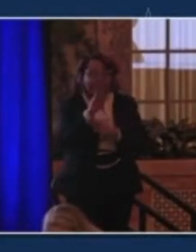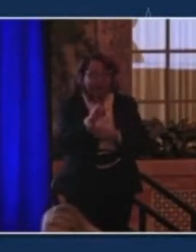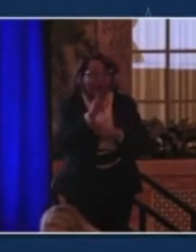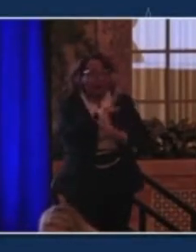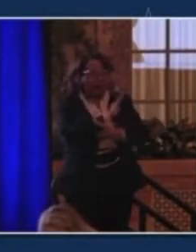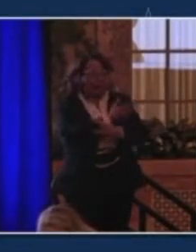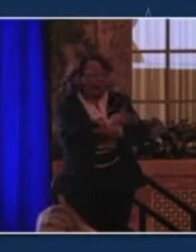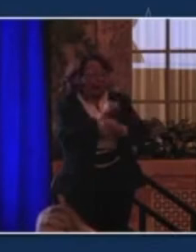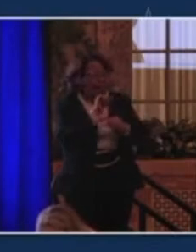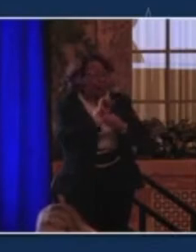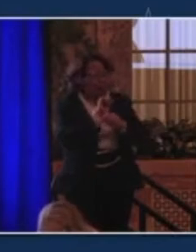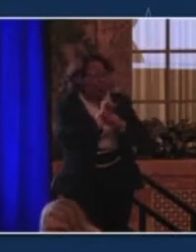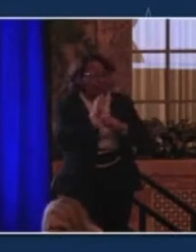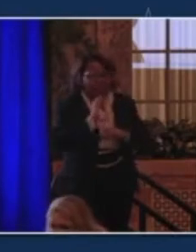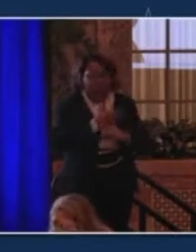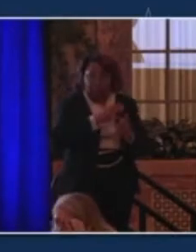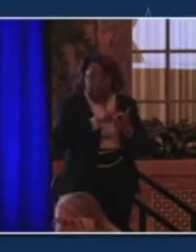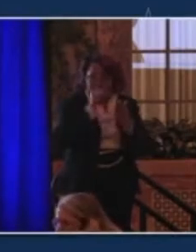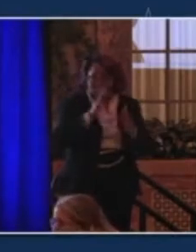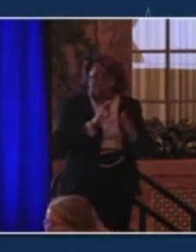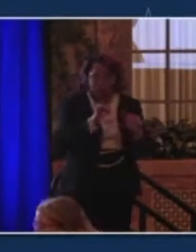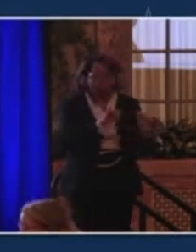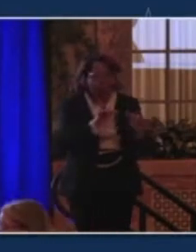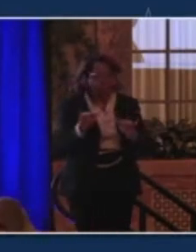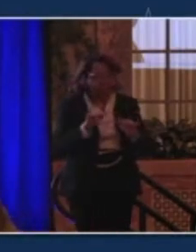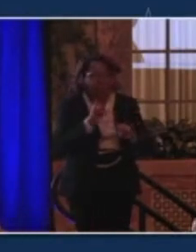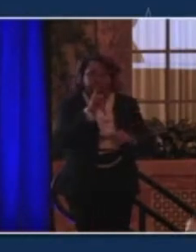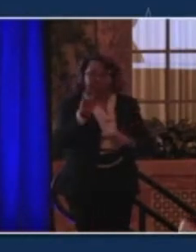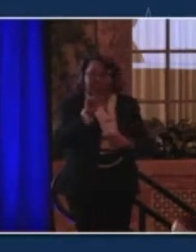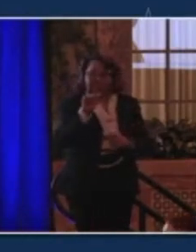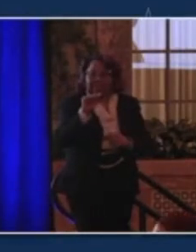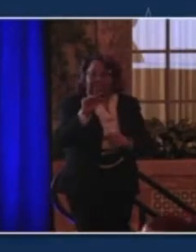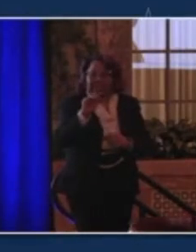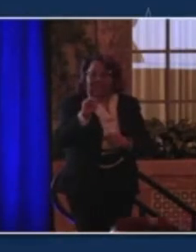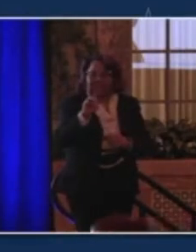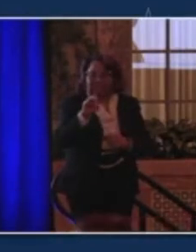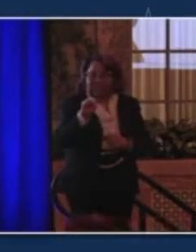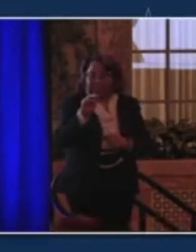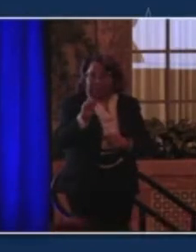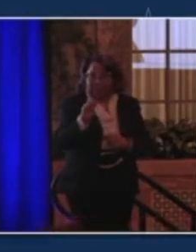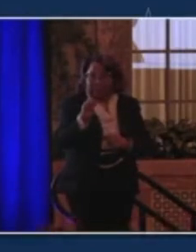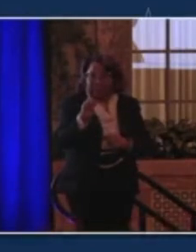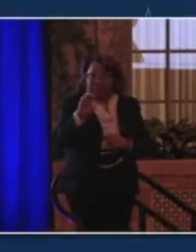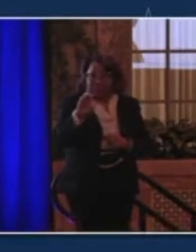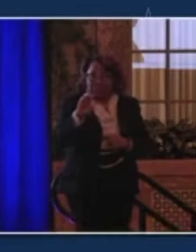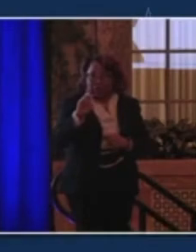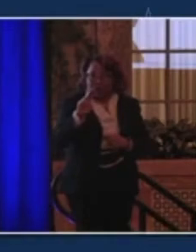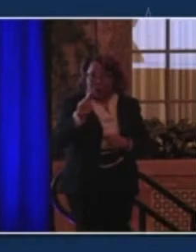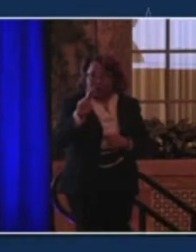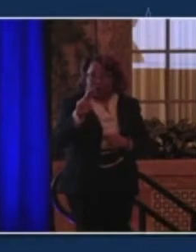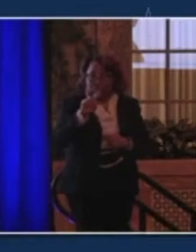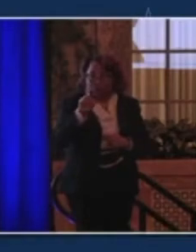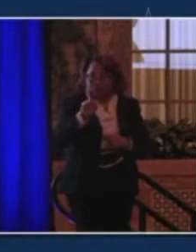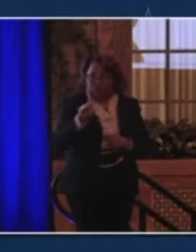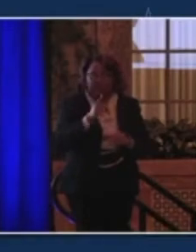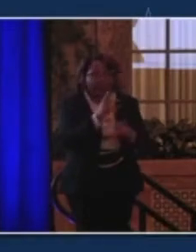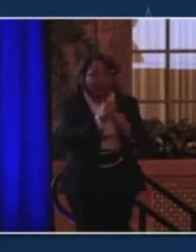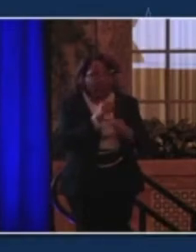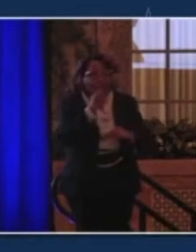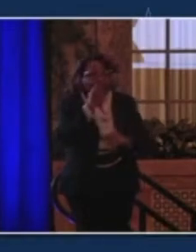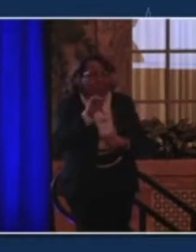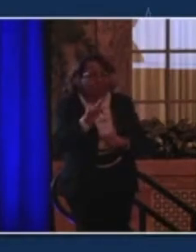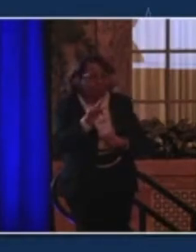students, students like Jasmine Marie Cruz, who received the